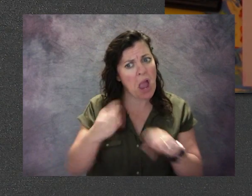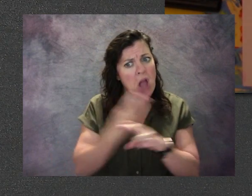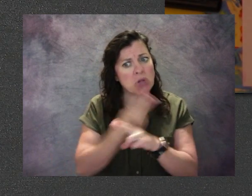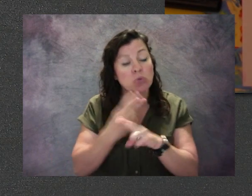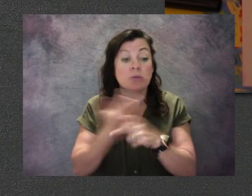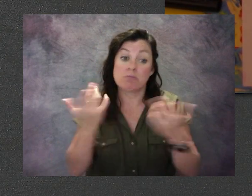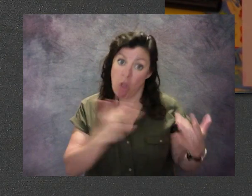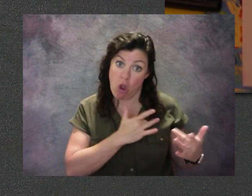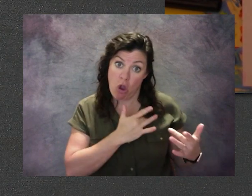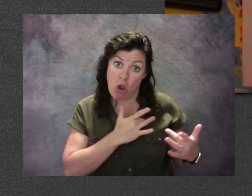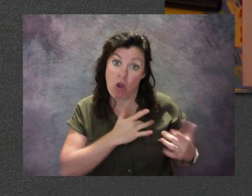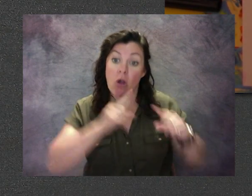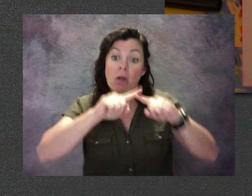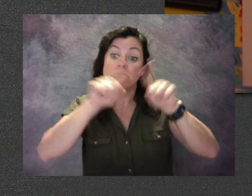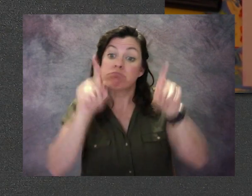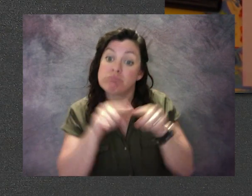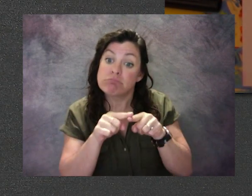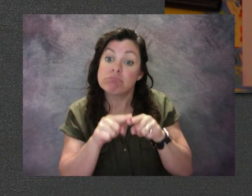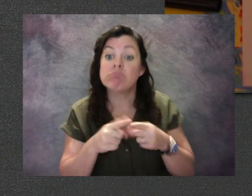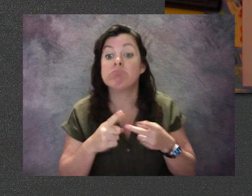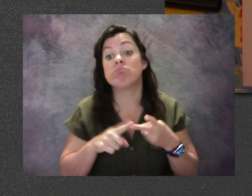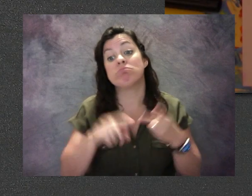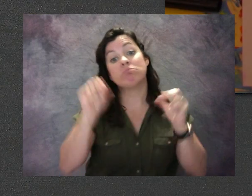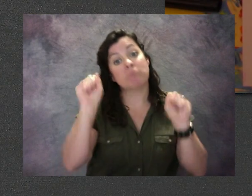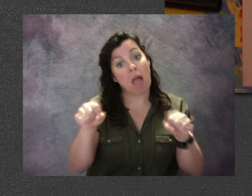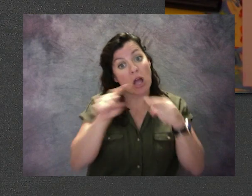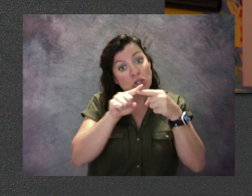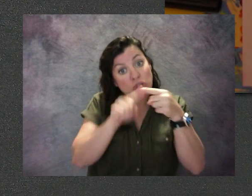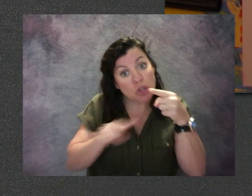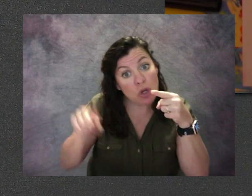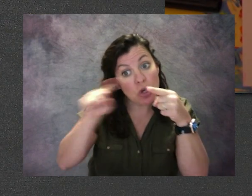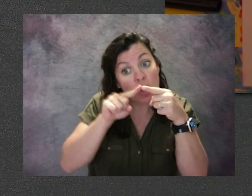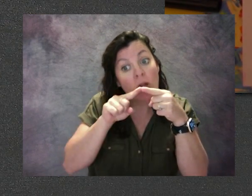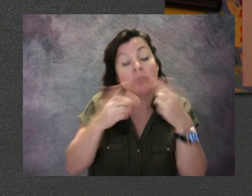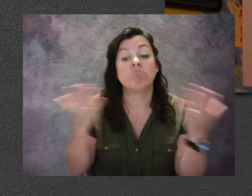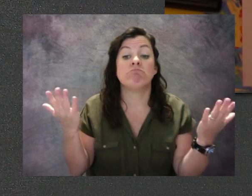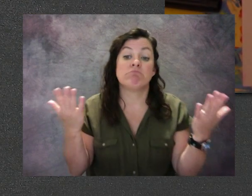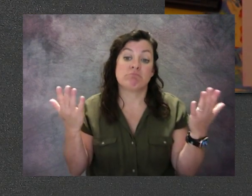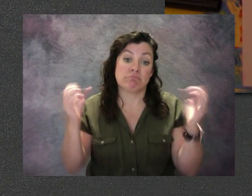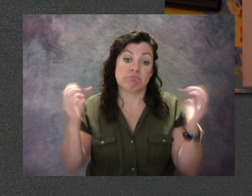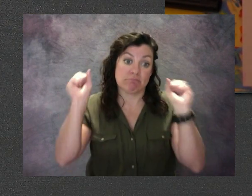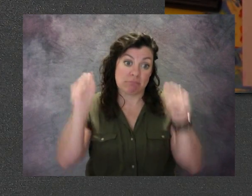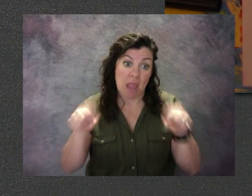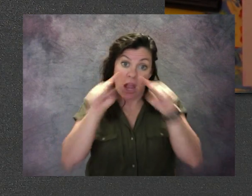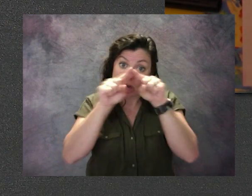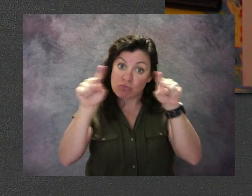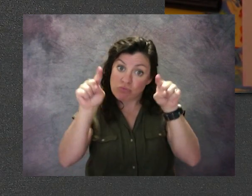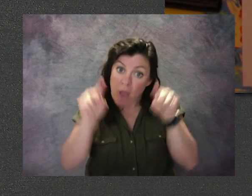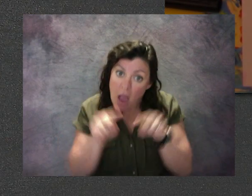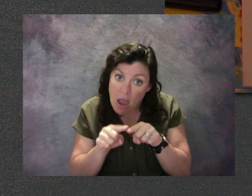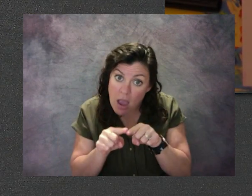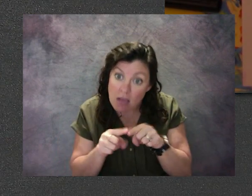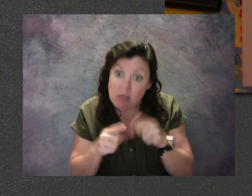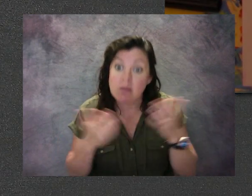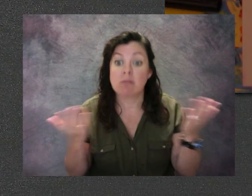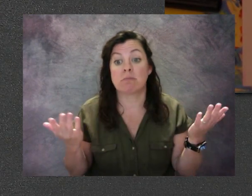that, or you could do a circle. What about a triangle? Or a